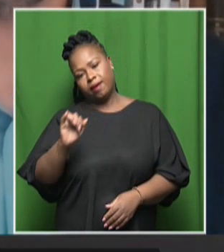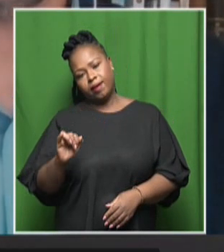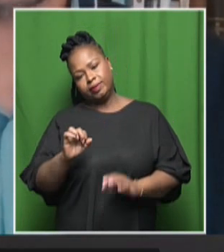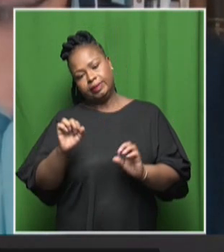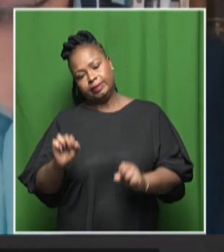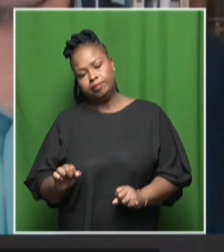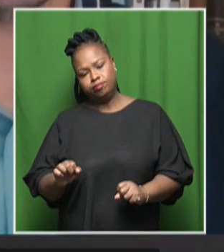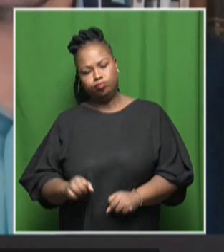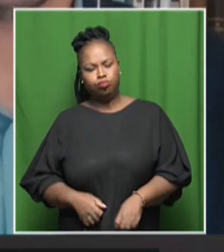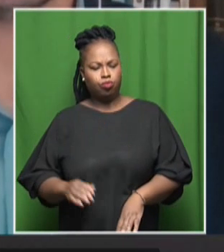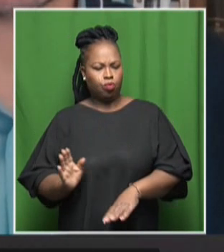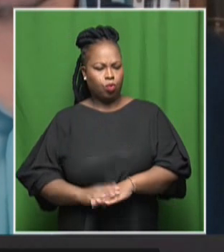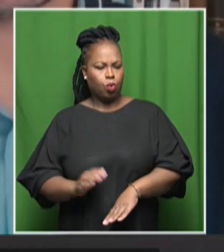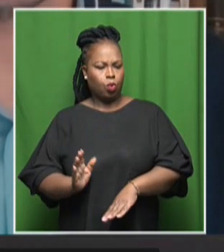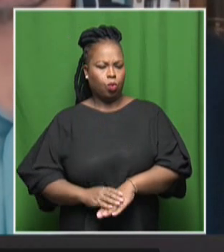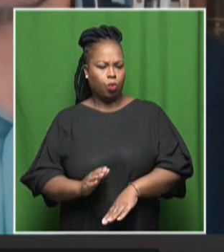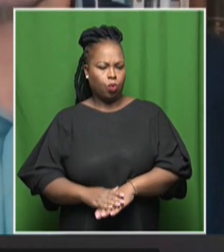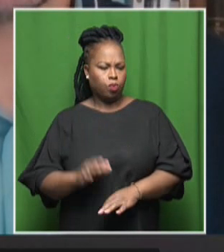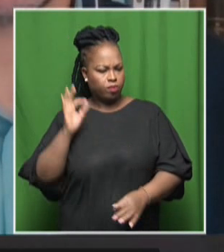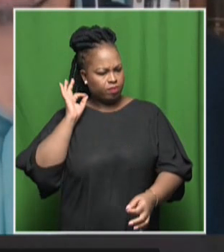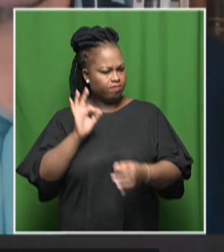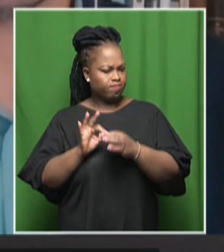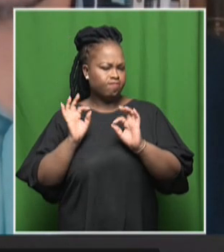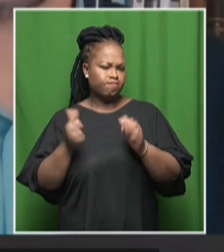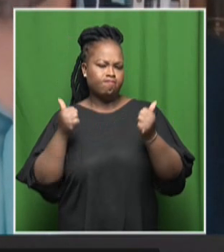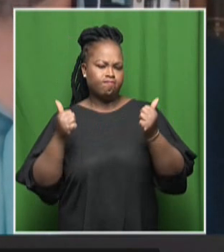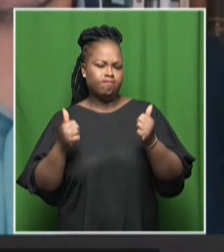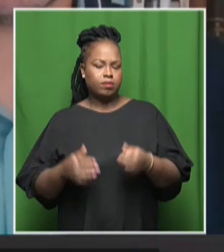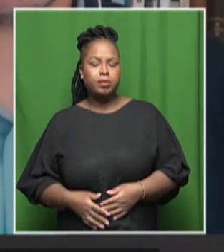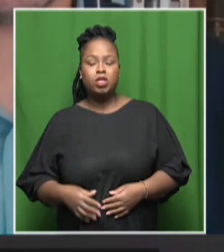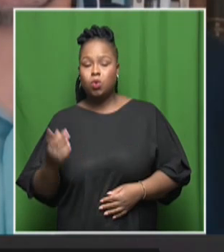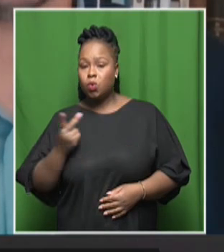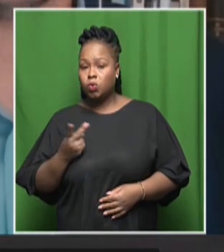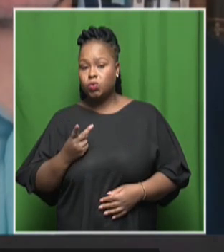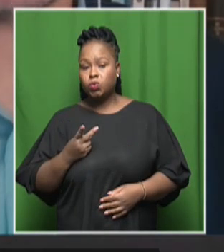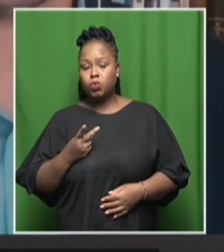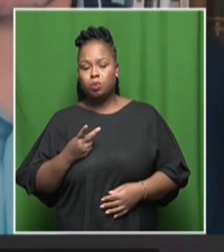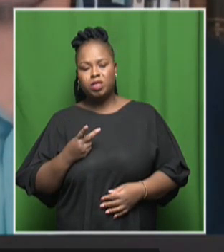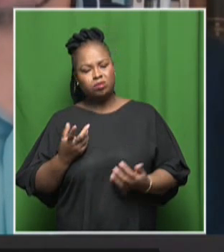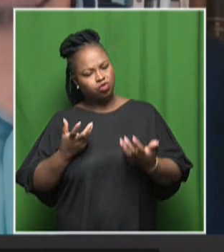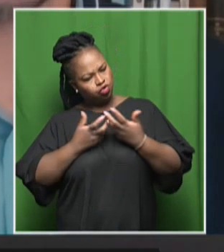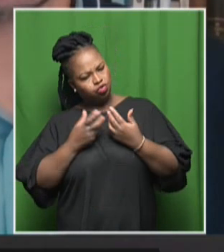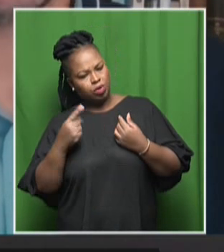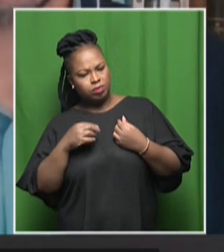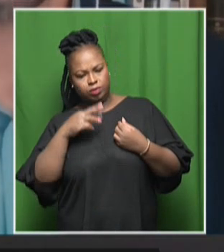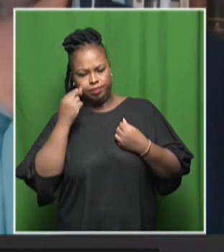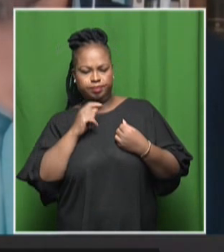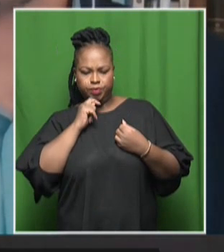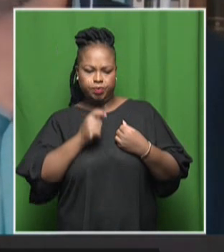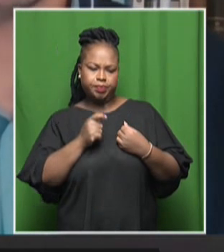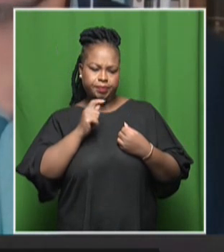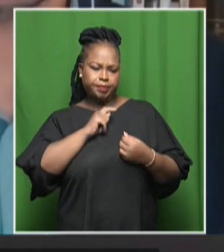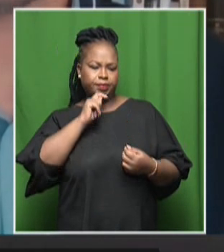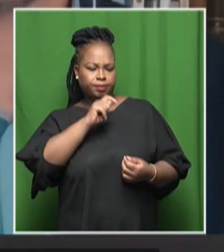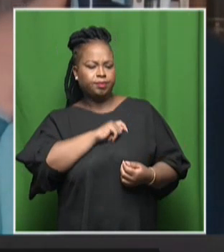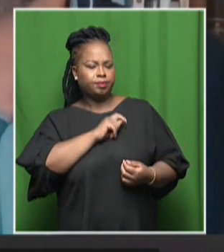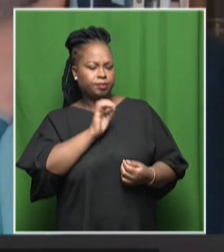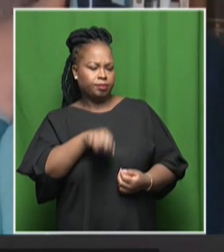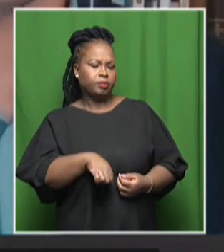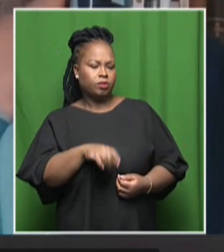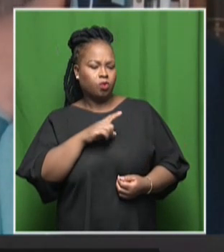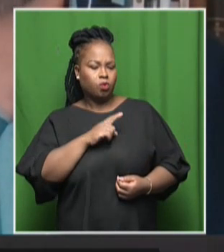are increasingly accurate and are in general really reliable to give us